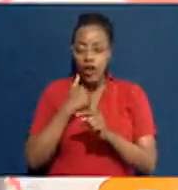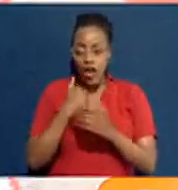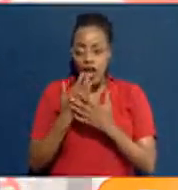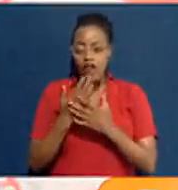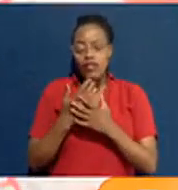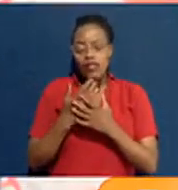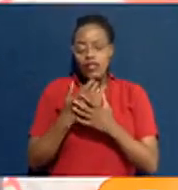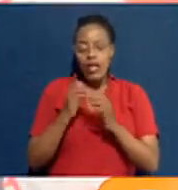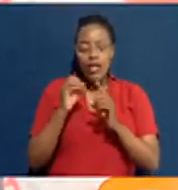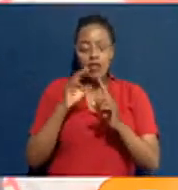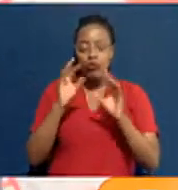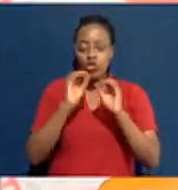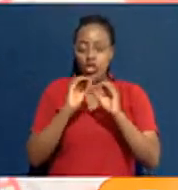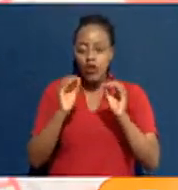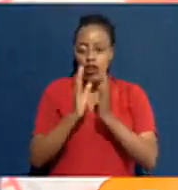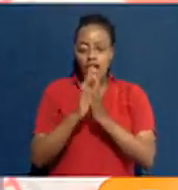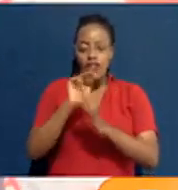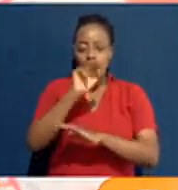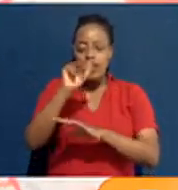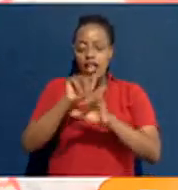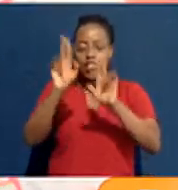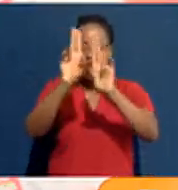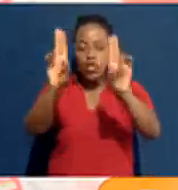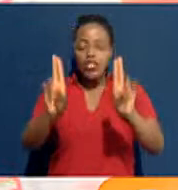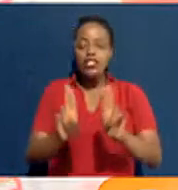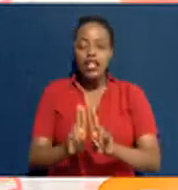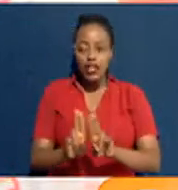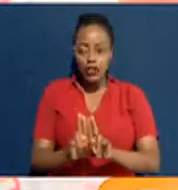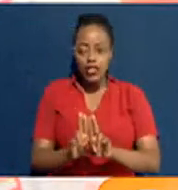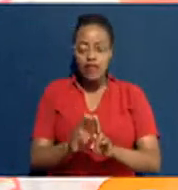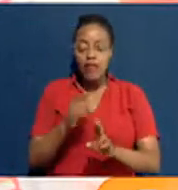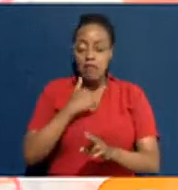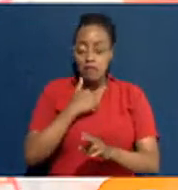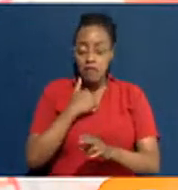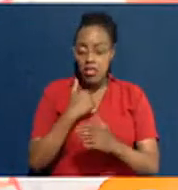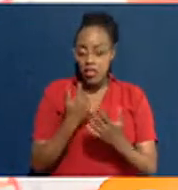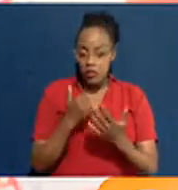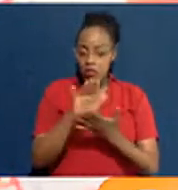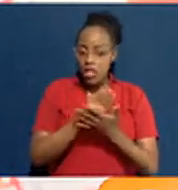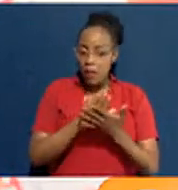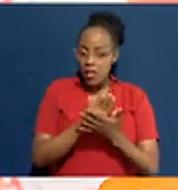exposure nationally and internationally. I was basically,